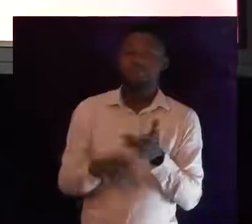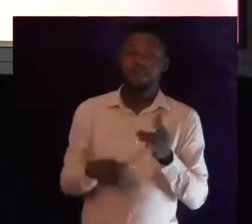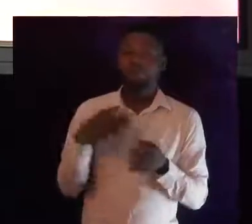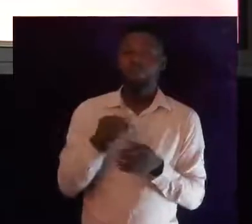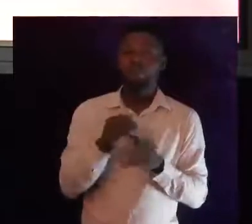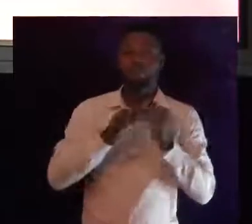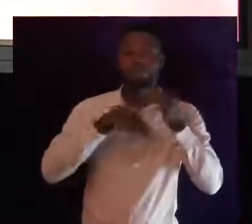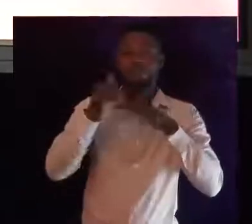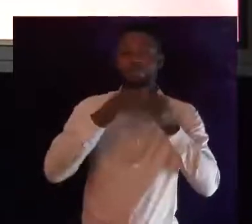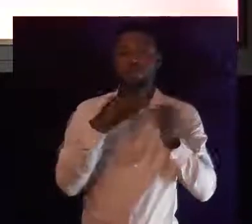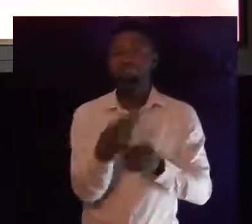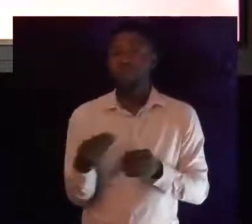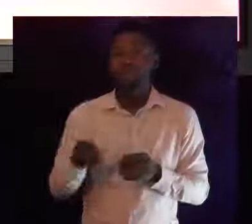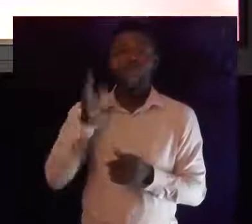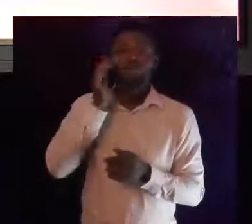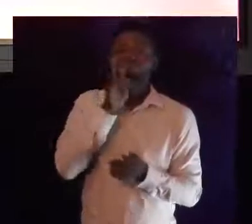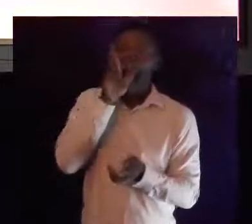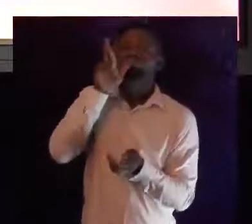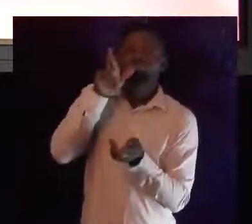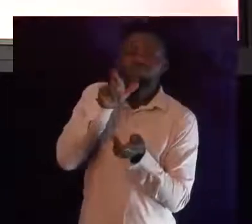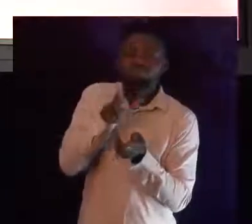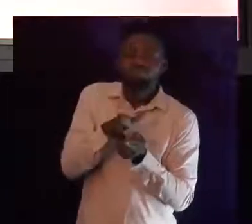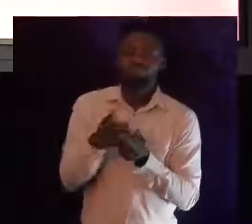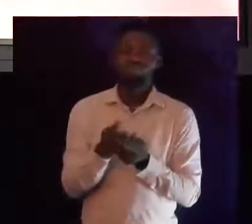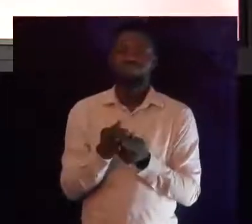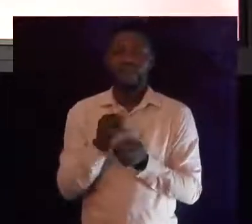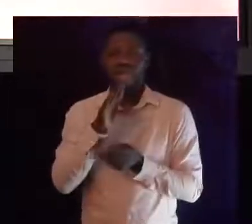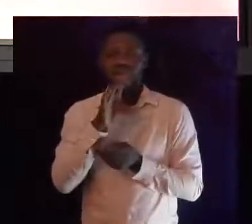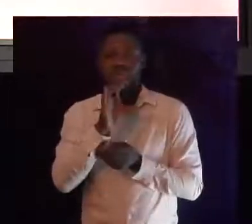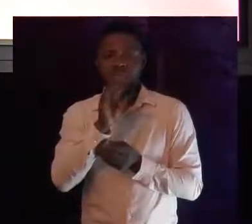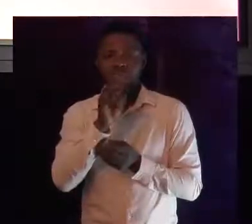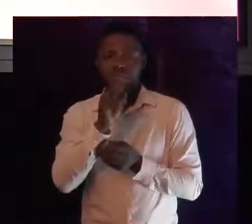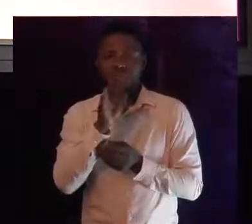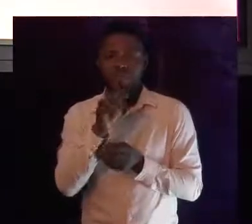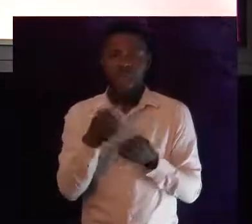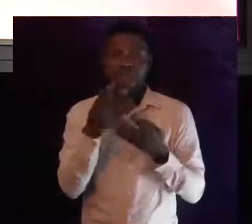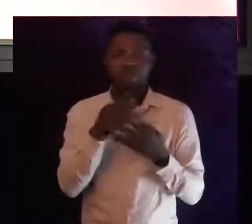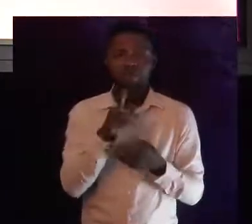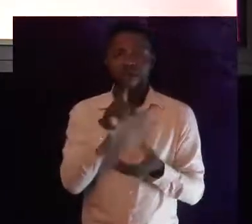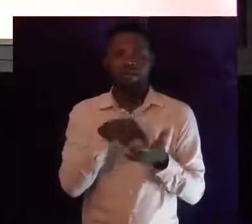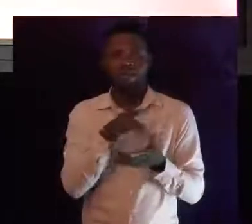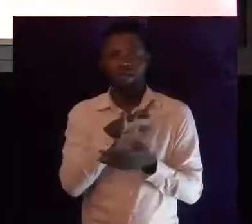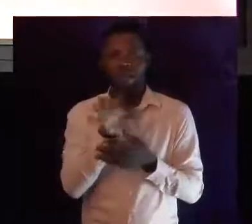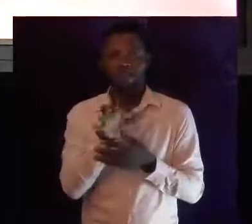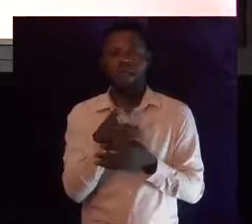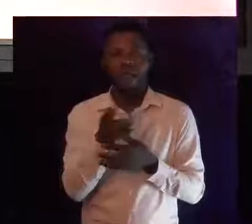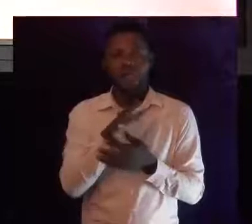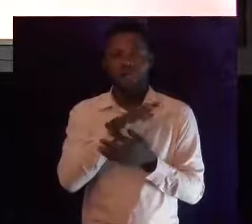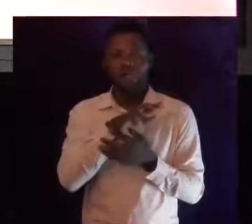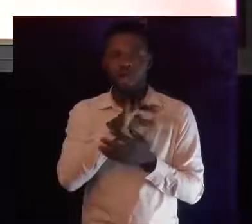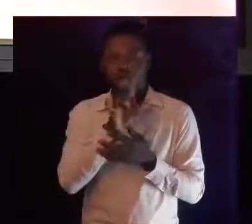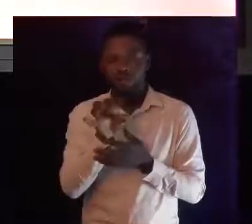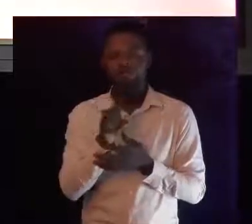building materials should be reduced. The prices of building materials should be what? It should be reduced. Yes, it's a